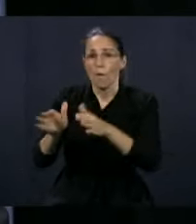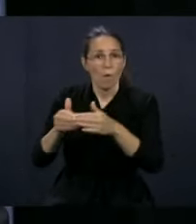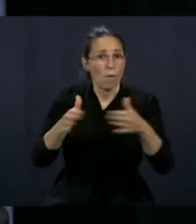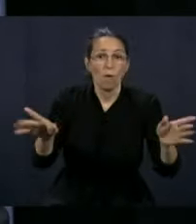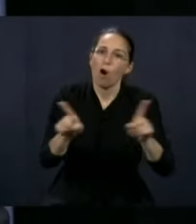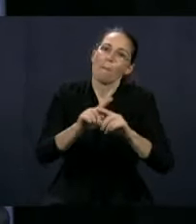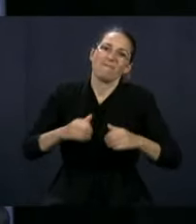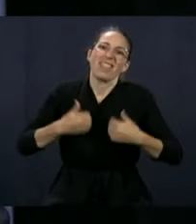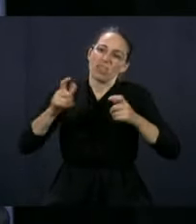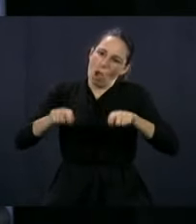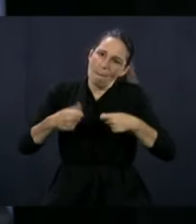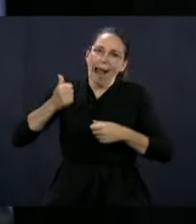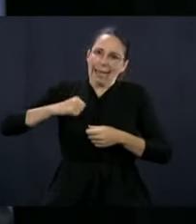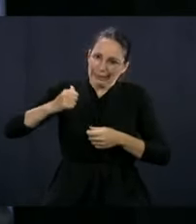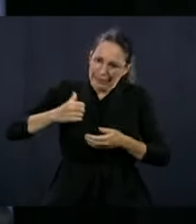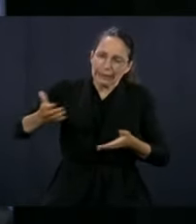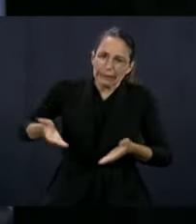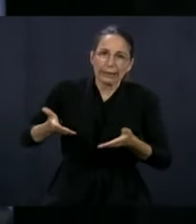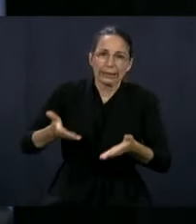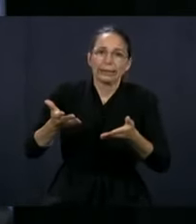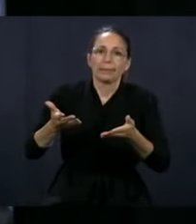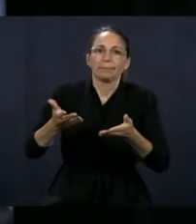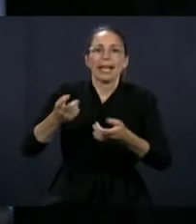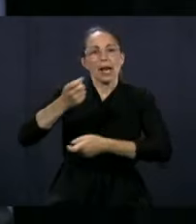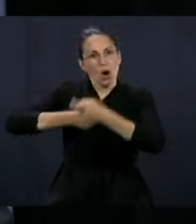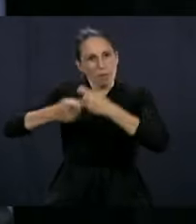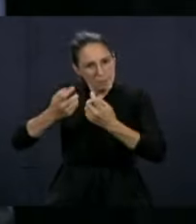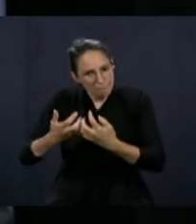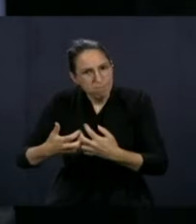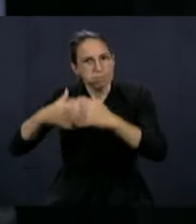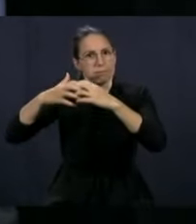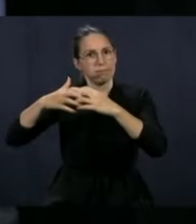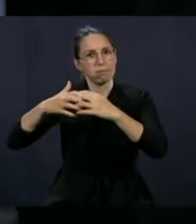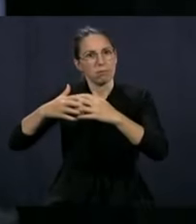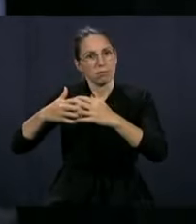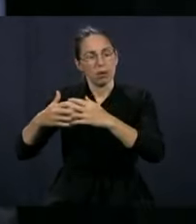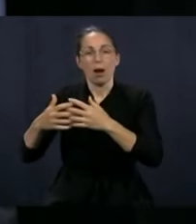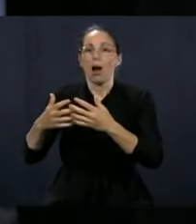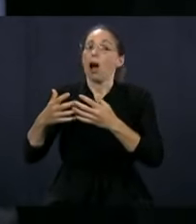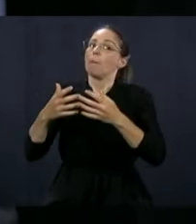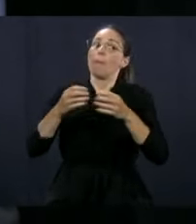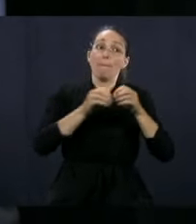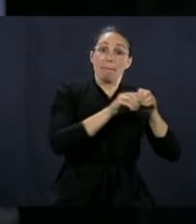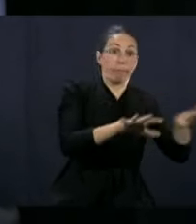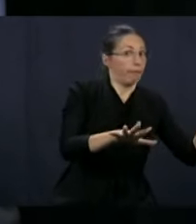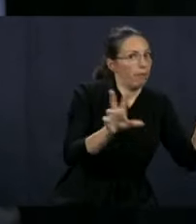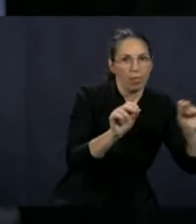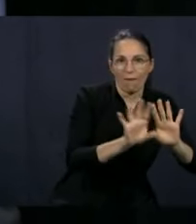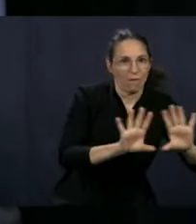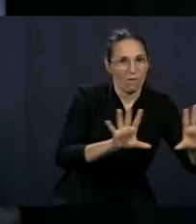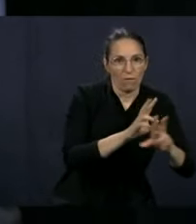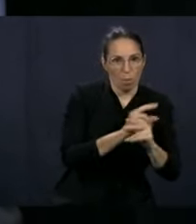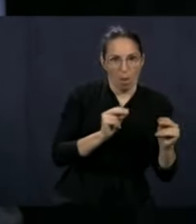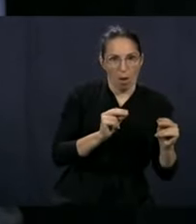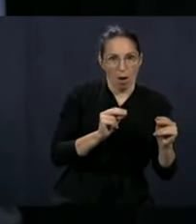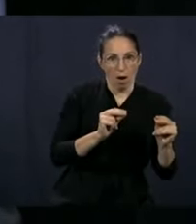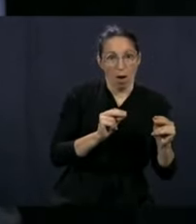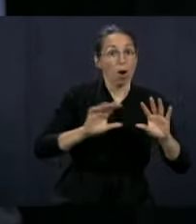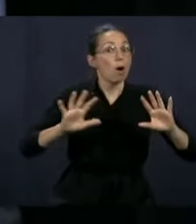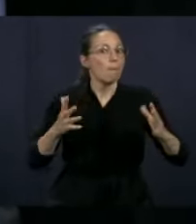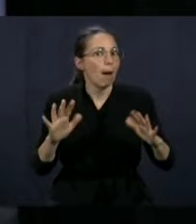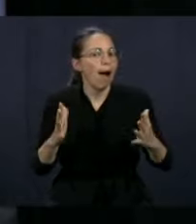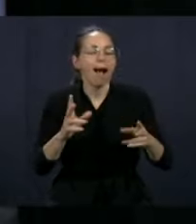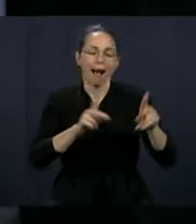have to be prudent. We have to relaunch the economy without relaunching the pandemic. That means that